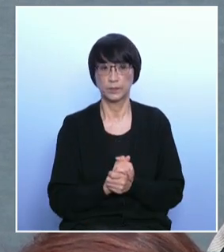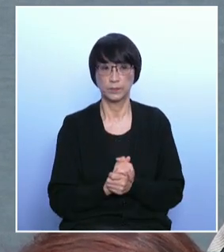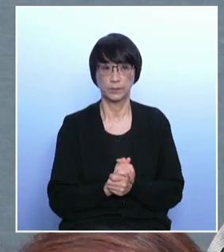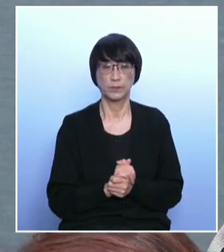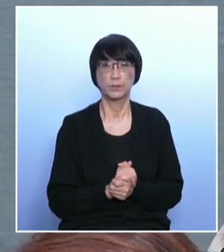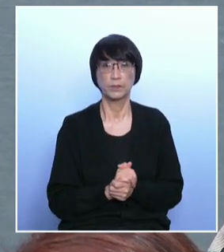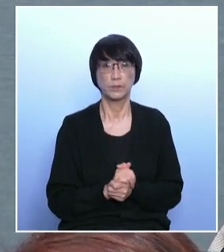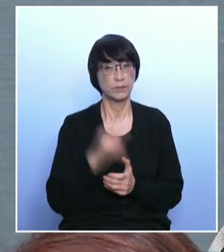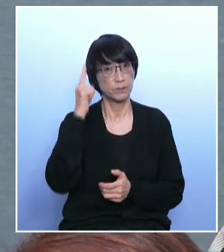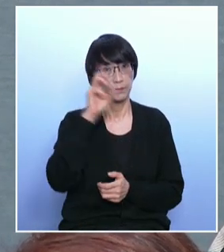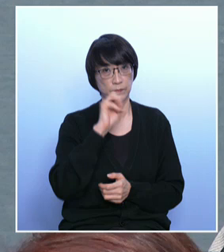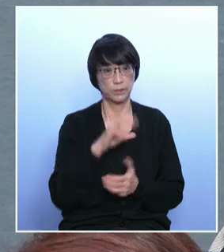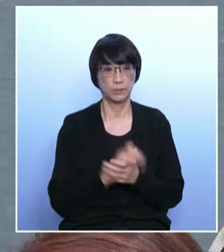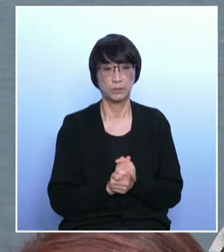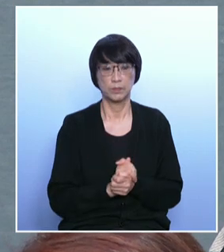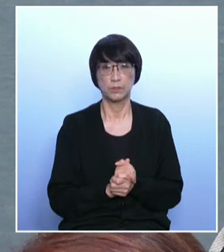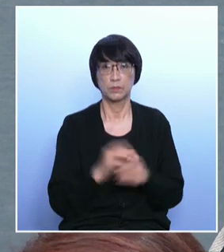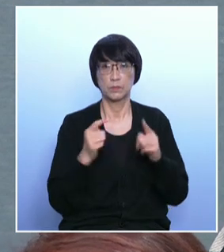What are the percentages?